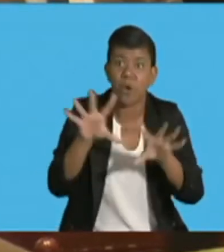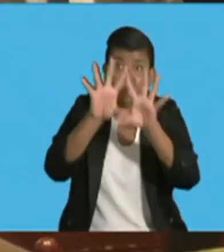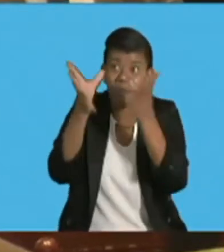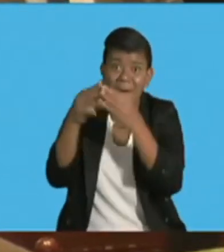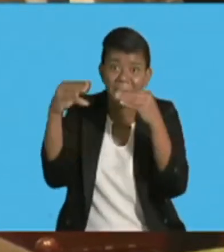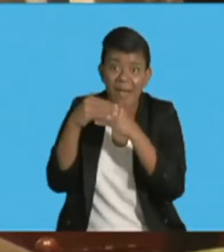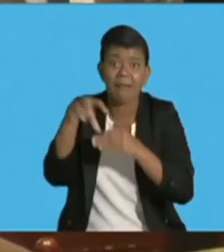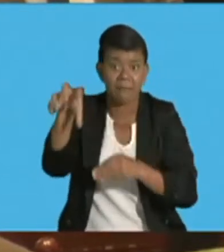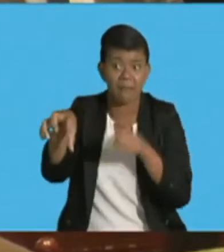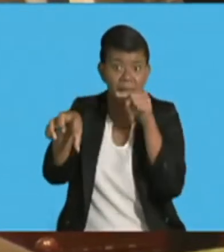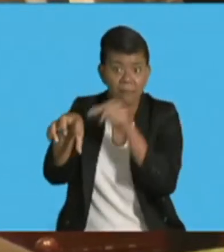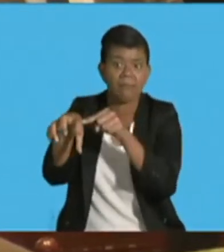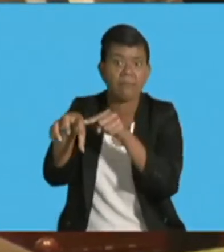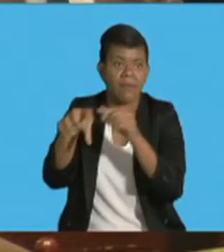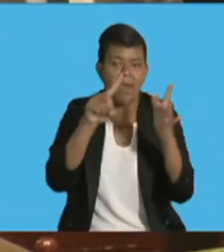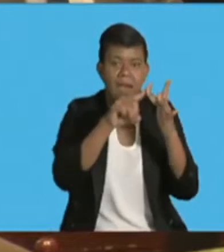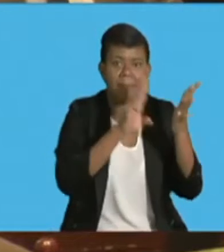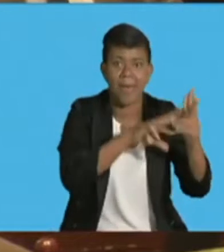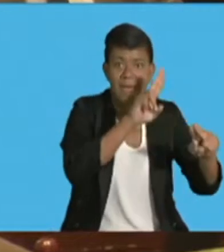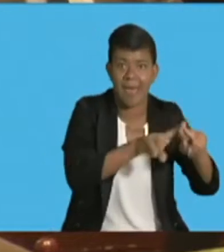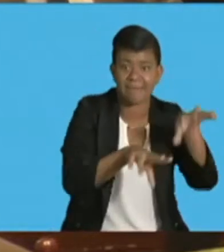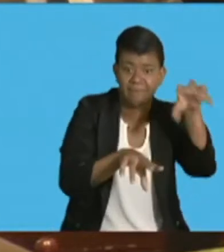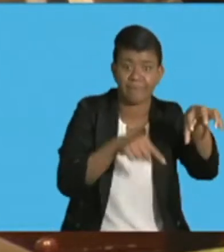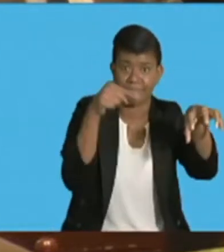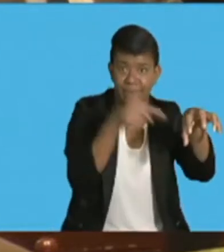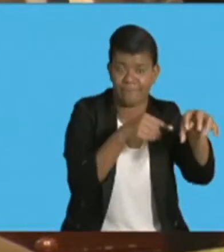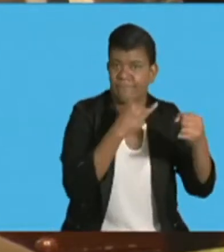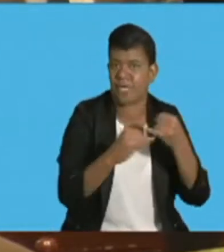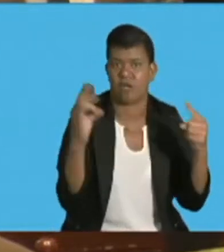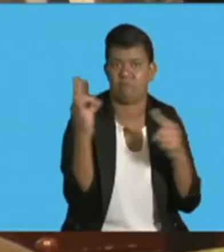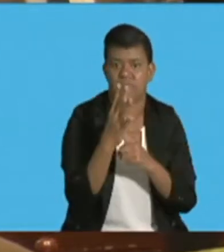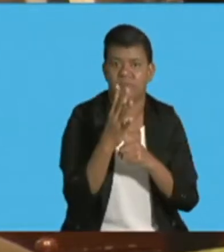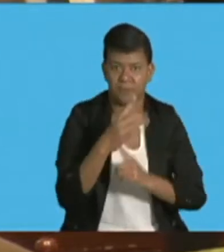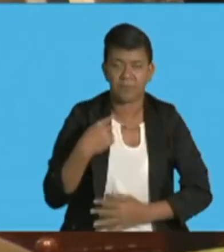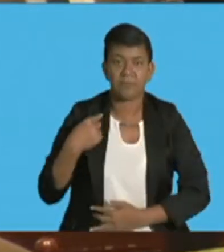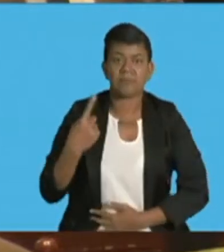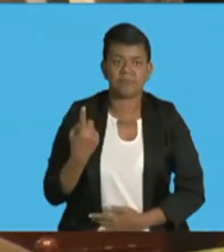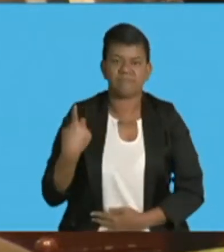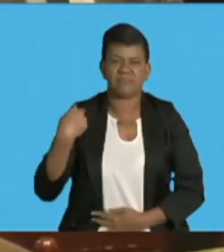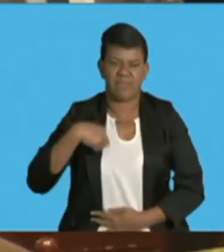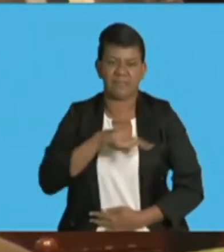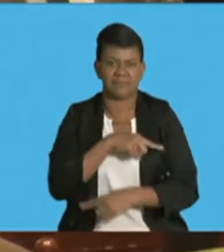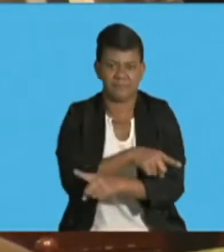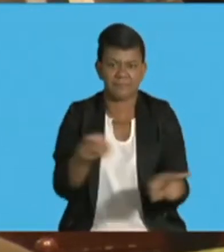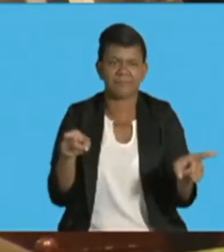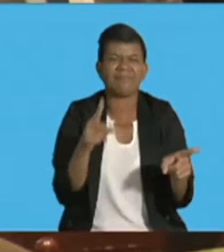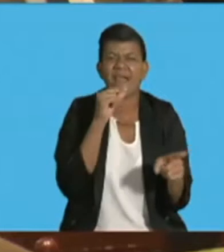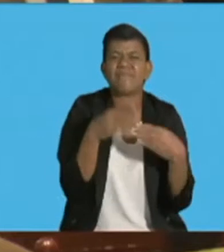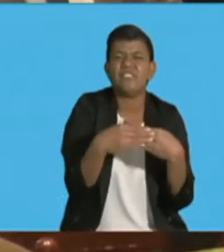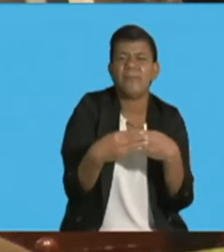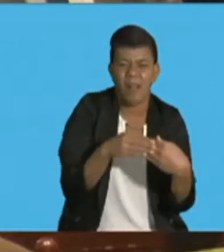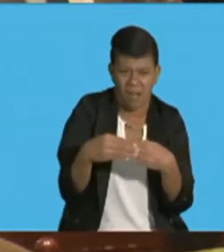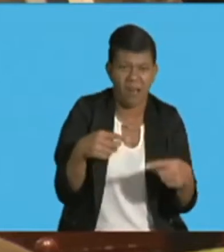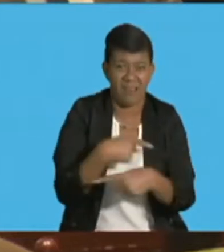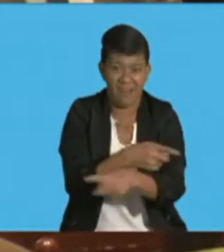crucial roles in shaping the future of developing nations through targeted and flexible concessional development financing. The World Bank